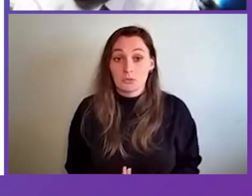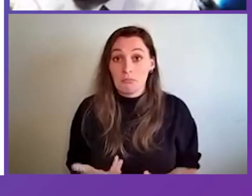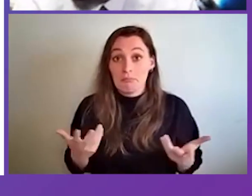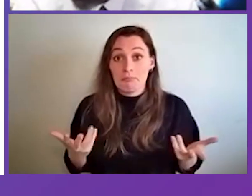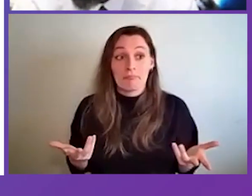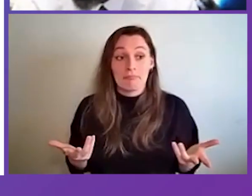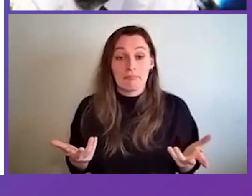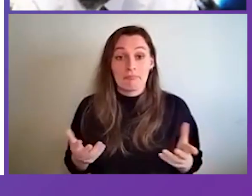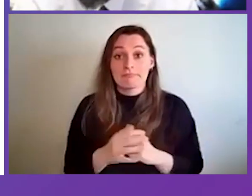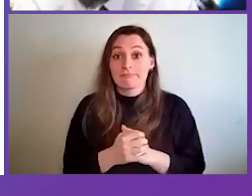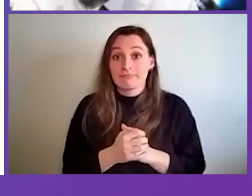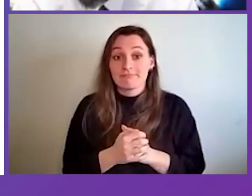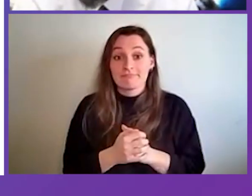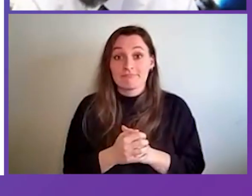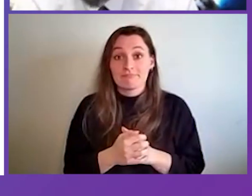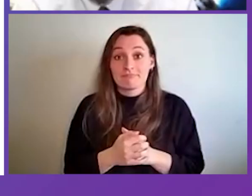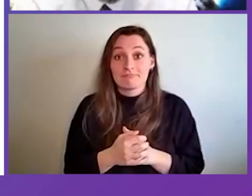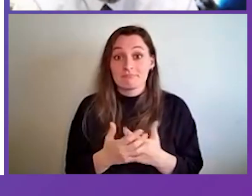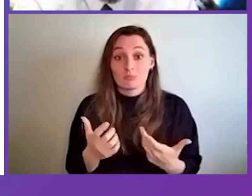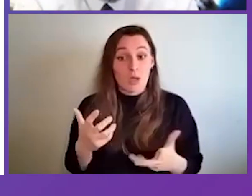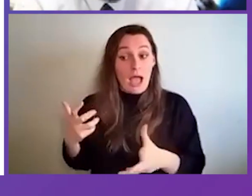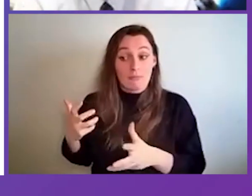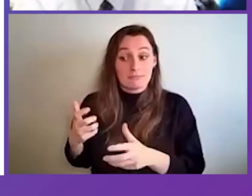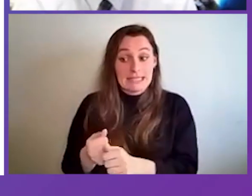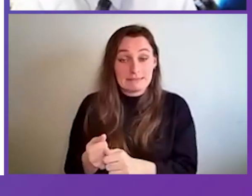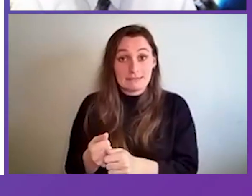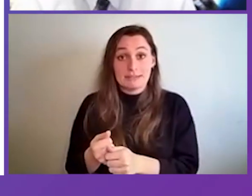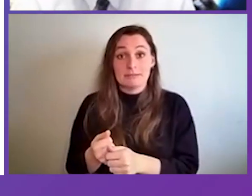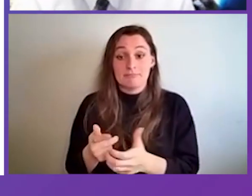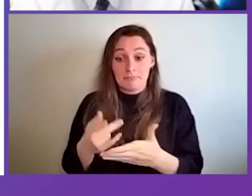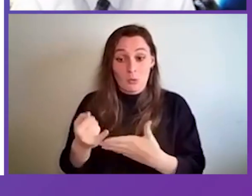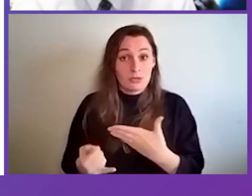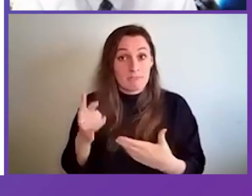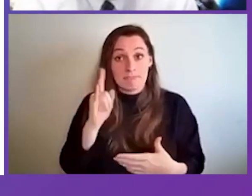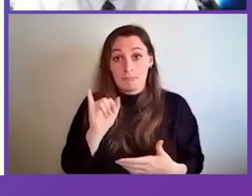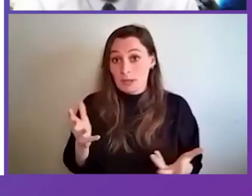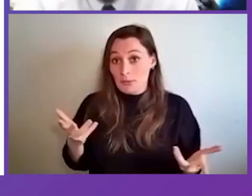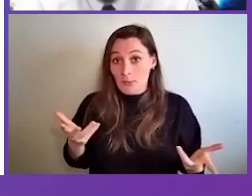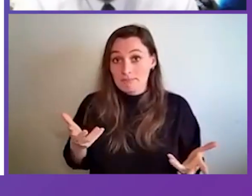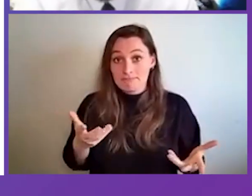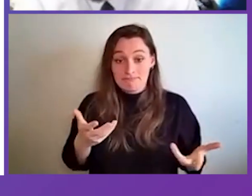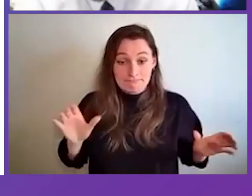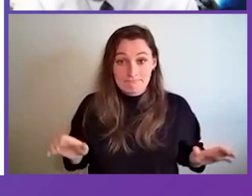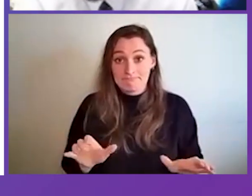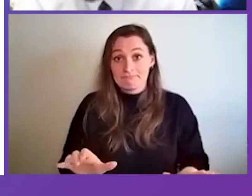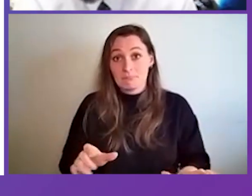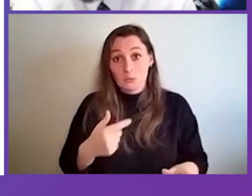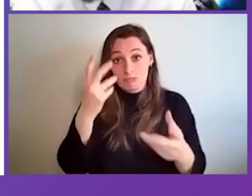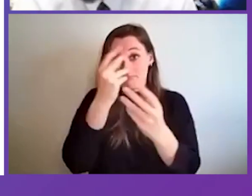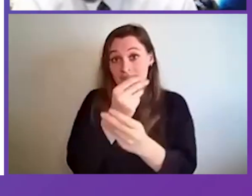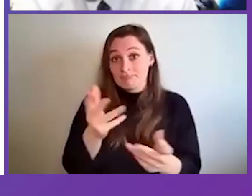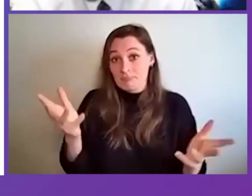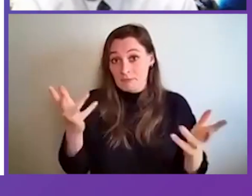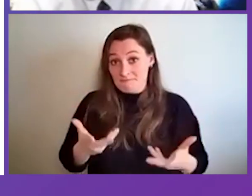wanted to share with you, the updates on our project. I'll just mention three ways that you